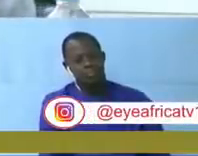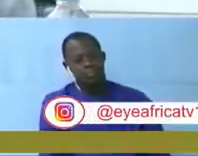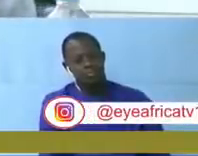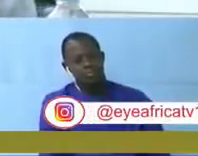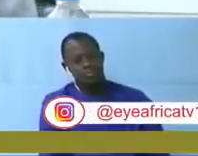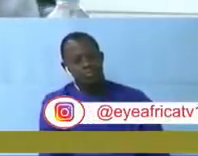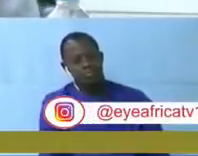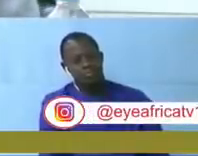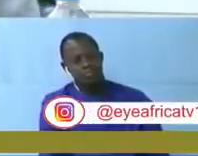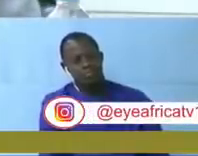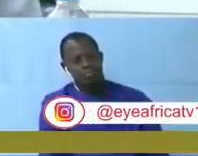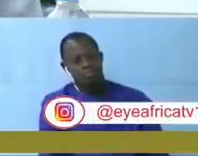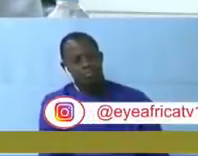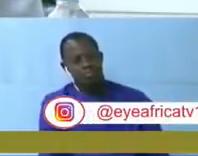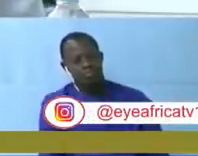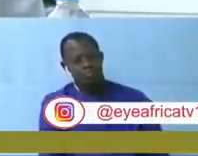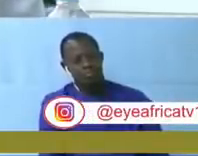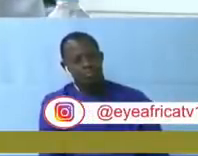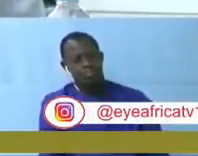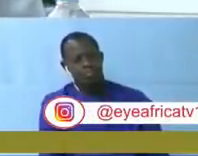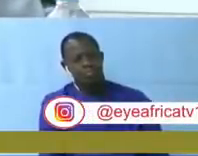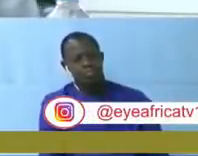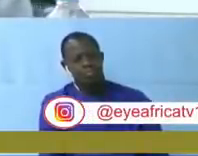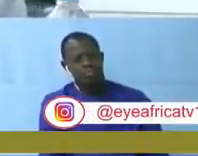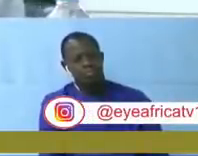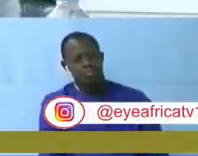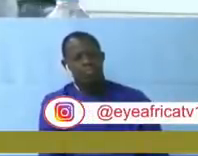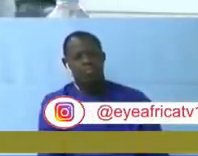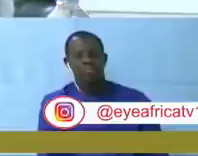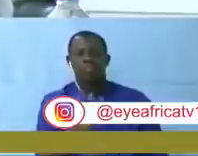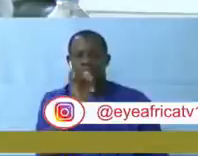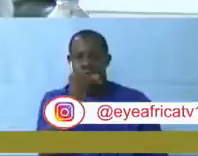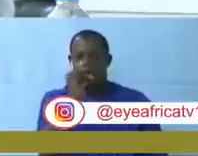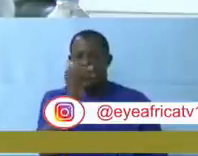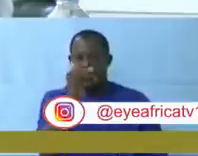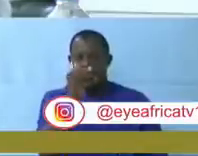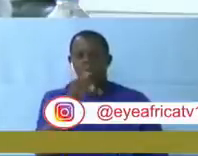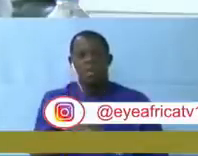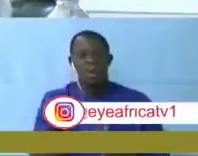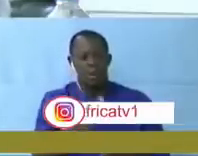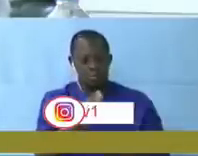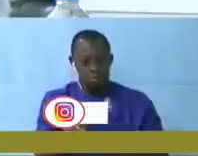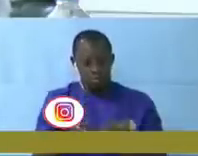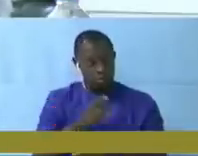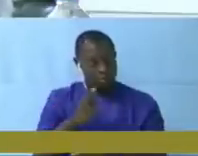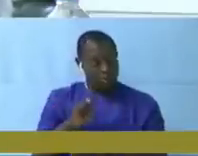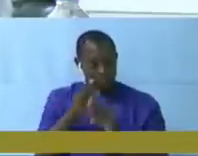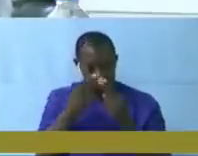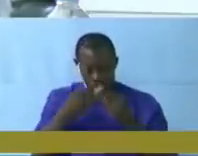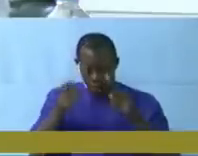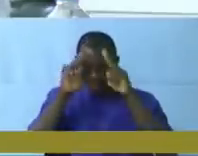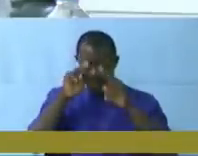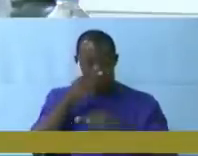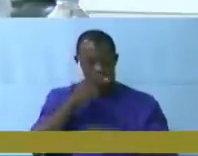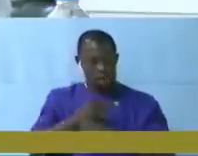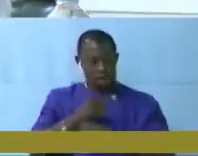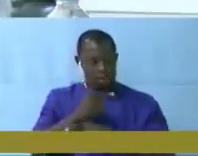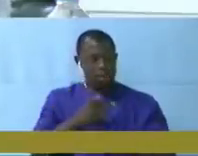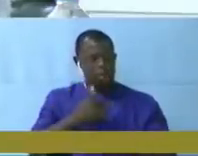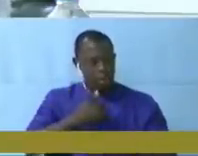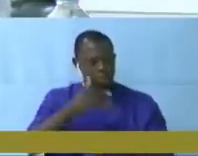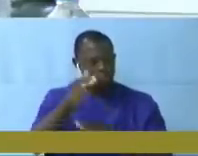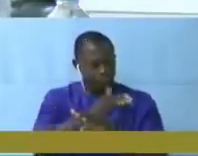kay yo xamne sax ñu fa jangale wali loi. Yes, before the university I taught at